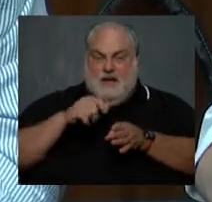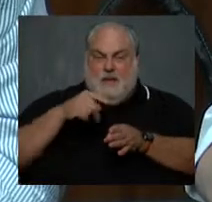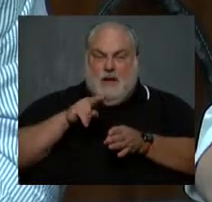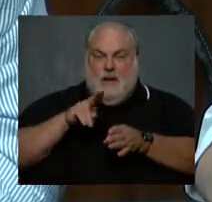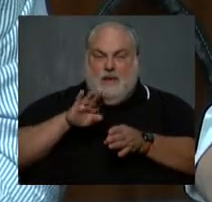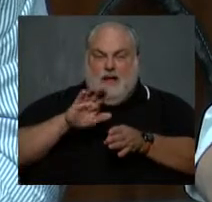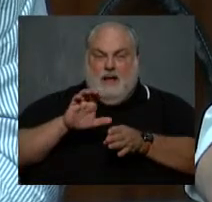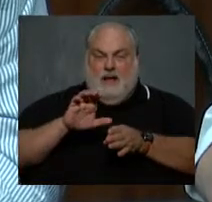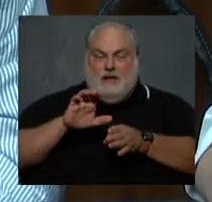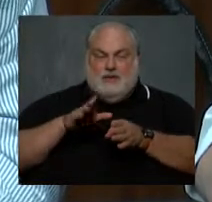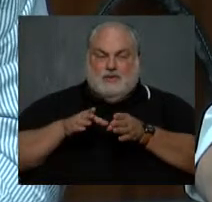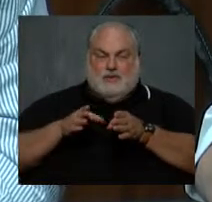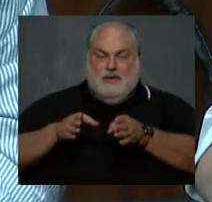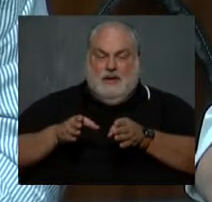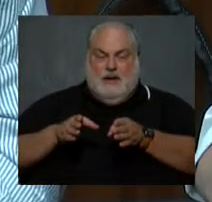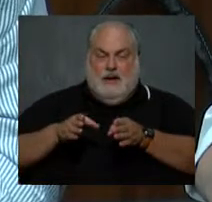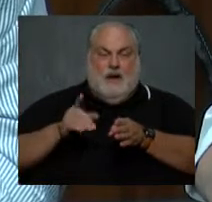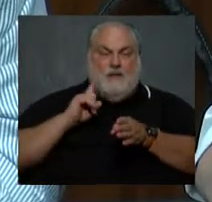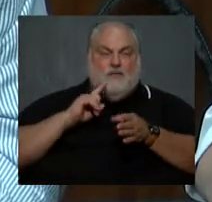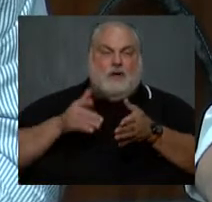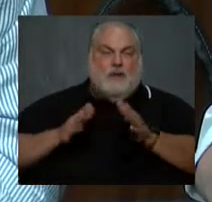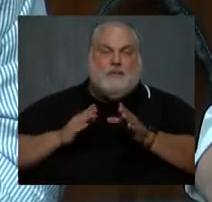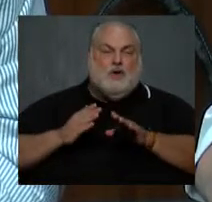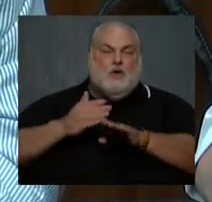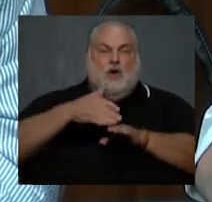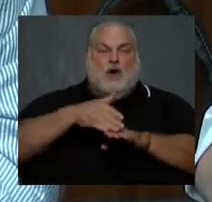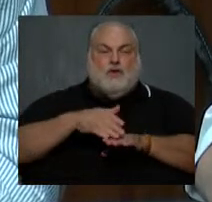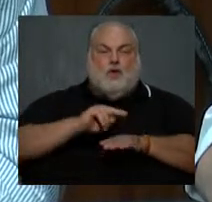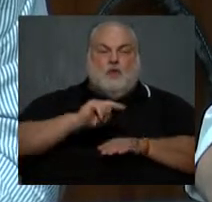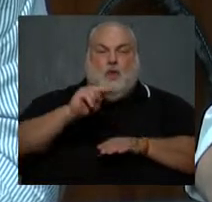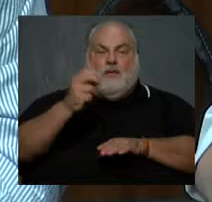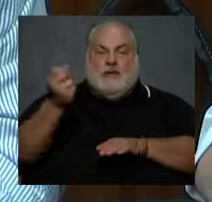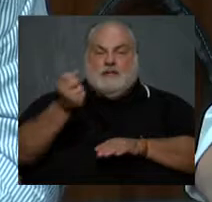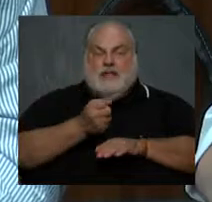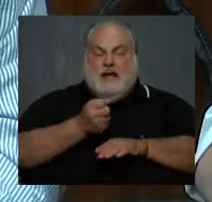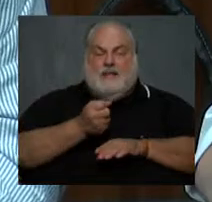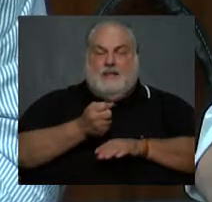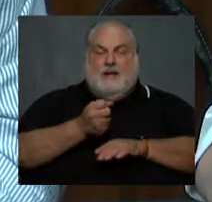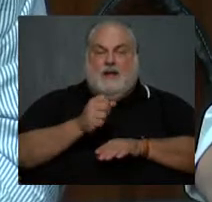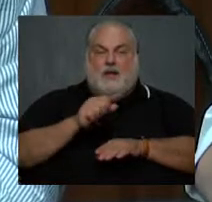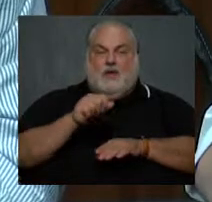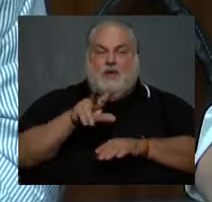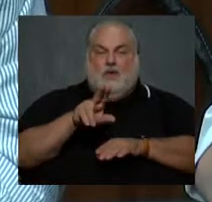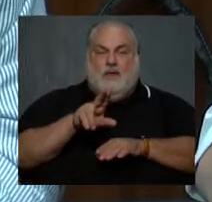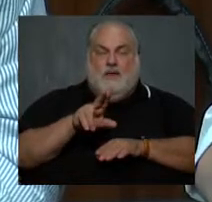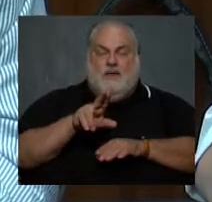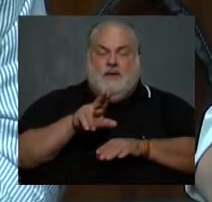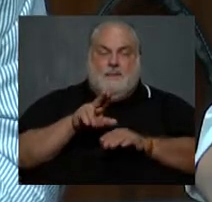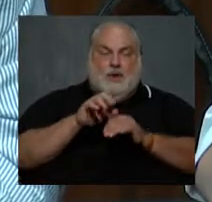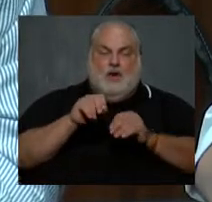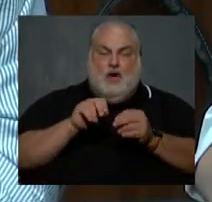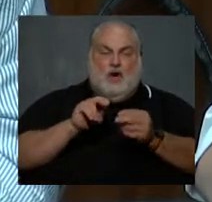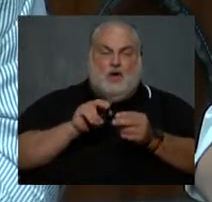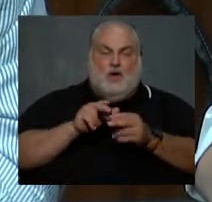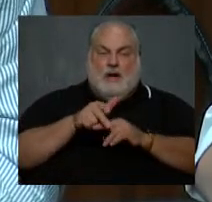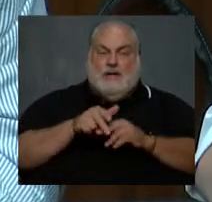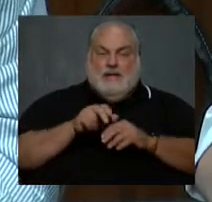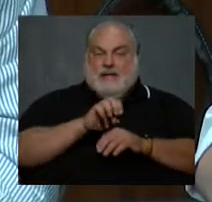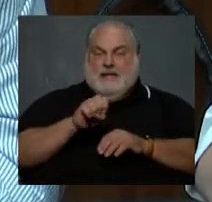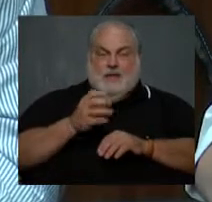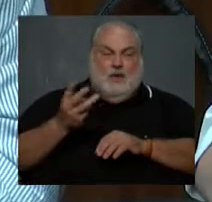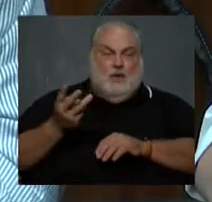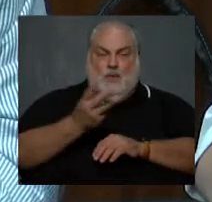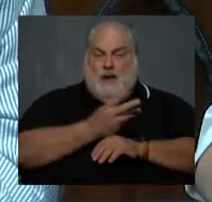with provisions for pedestrians to cross north-south on the west side of South University Avenue, but no pedestrian crossing